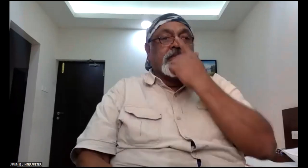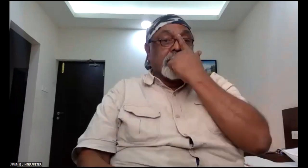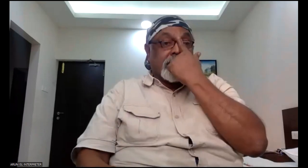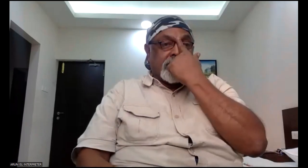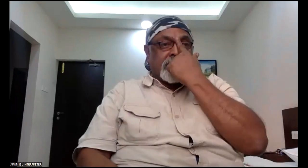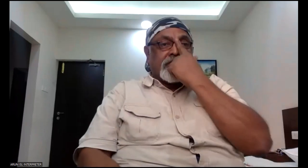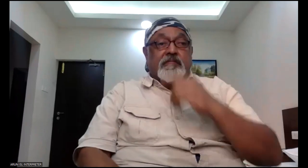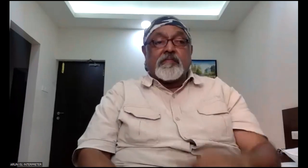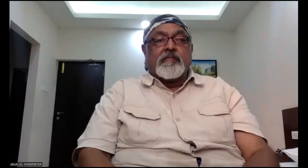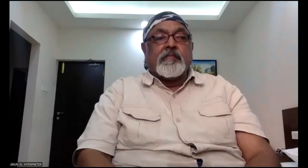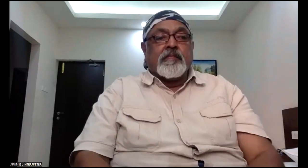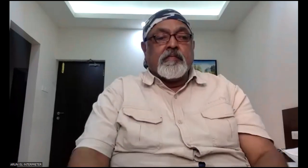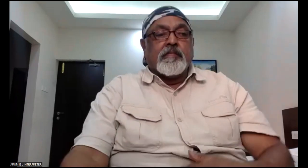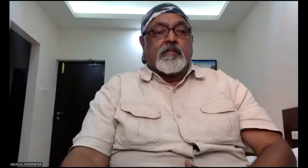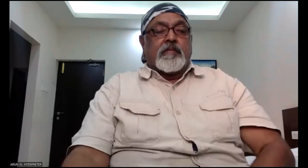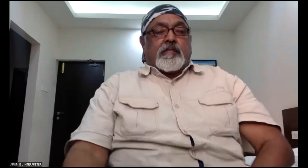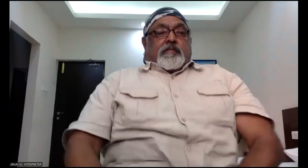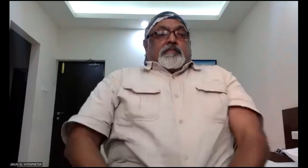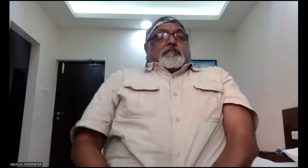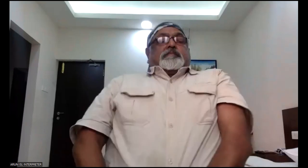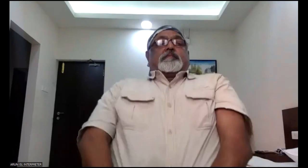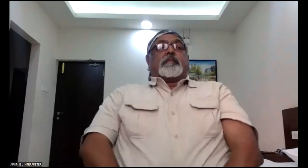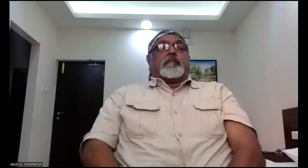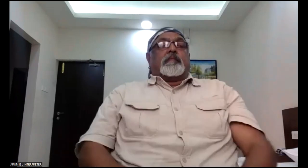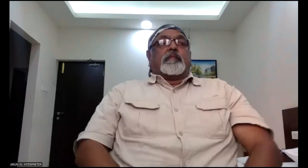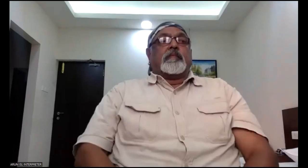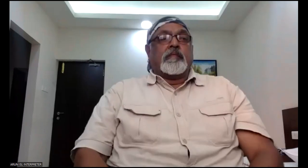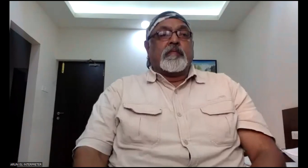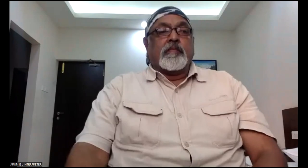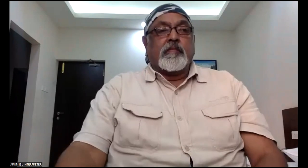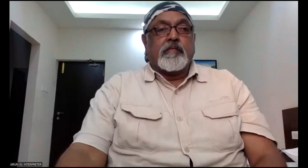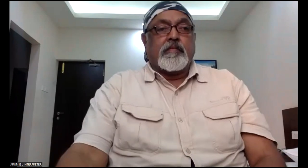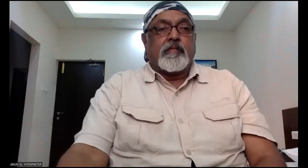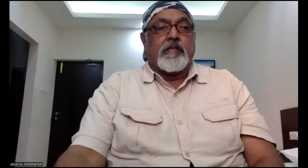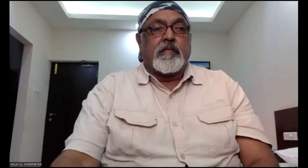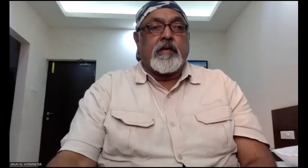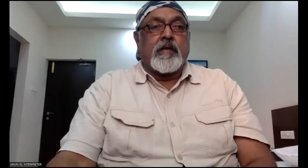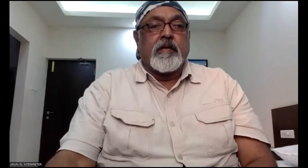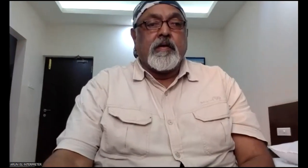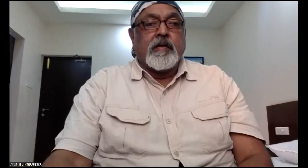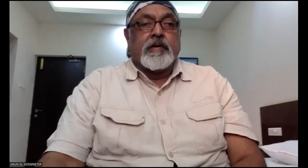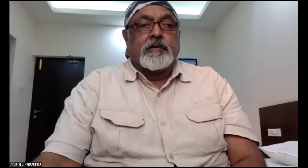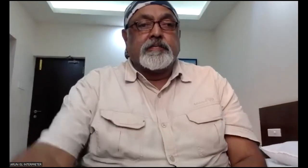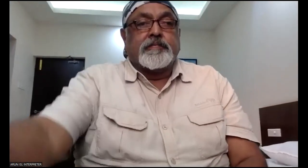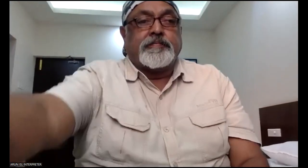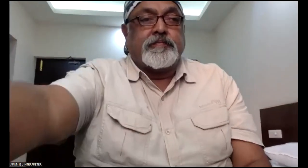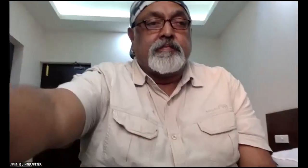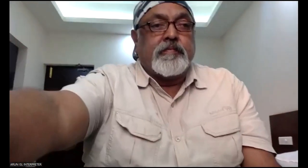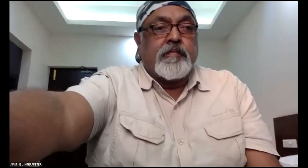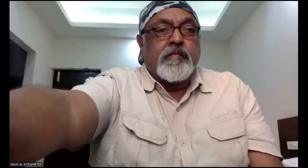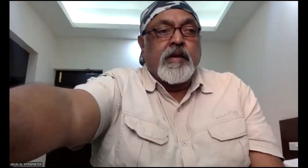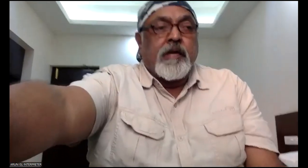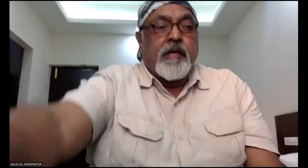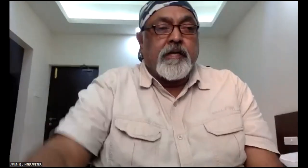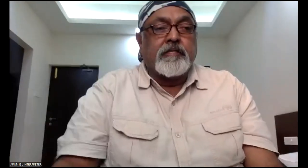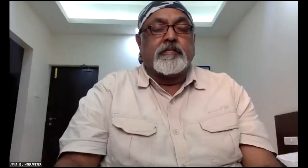Just a second. Today we have with us Dr. Vaishali Kolhe. She is working as associate professor